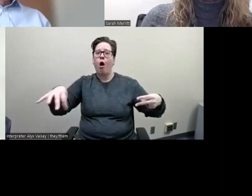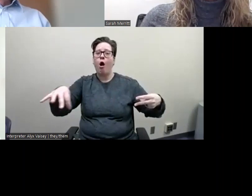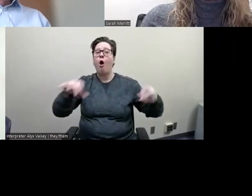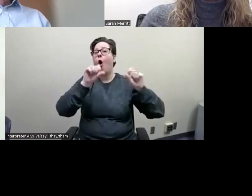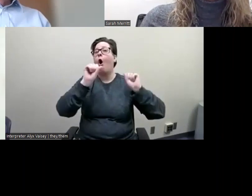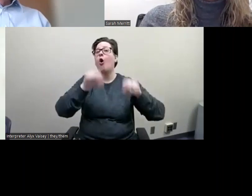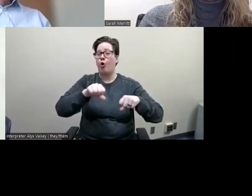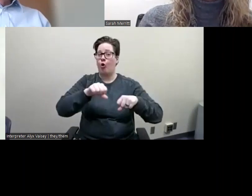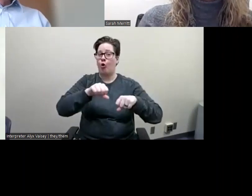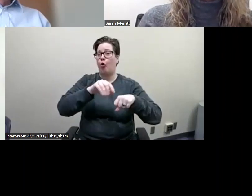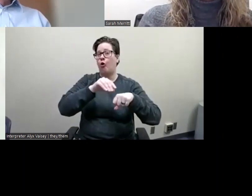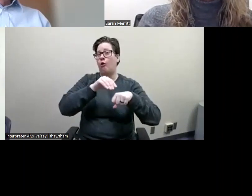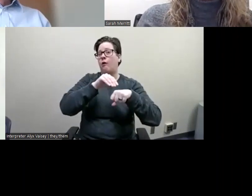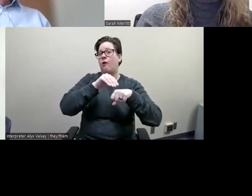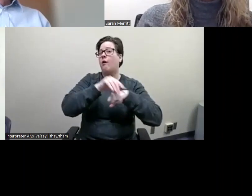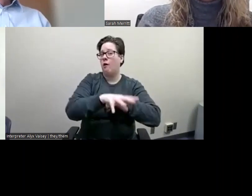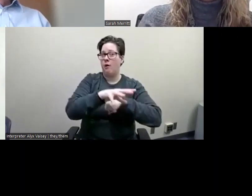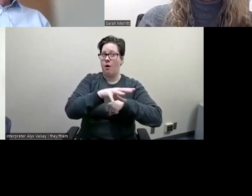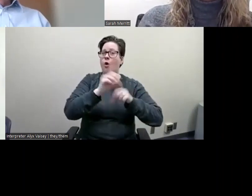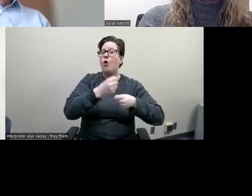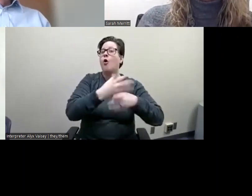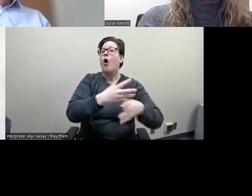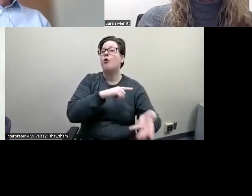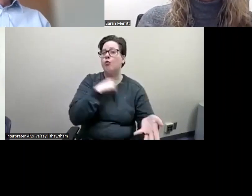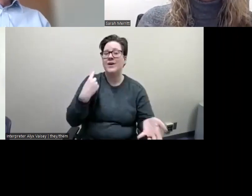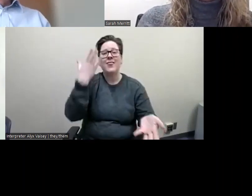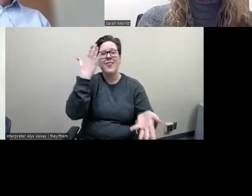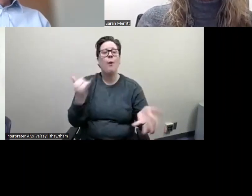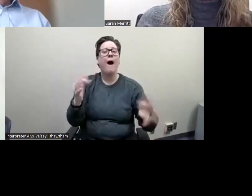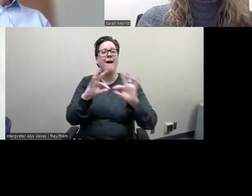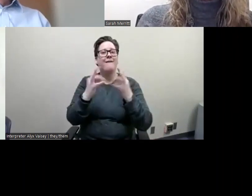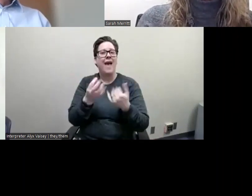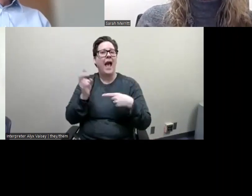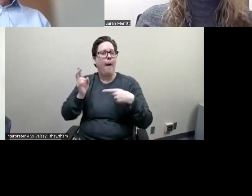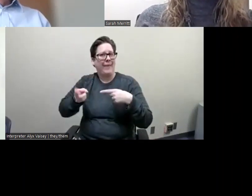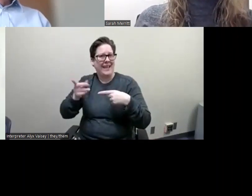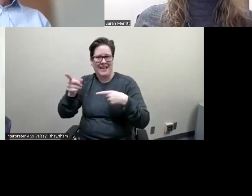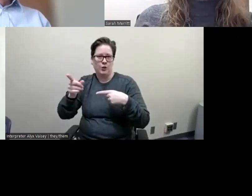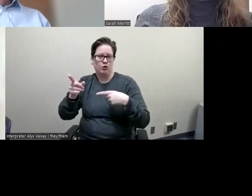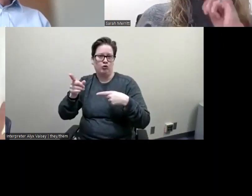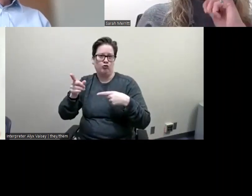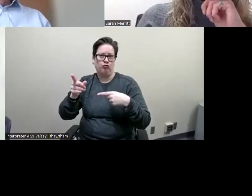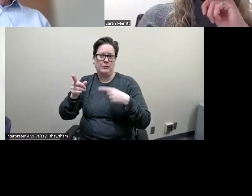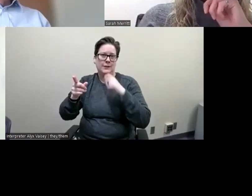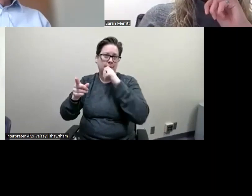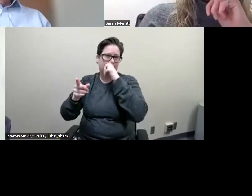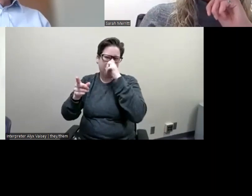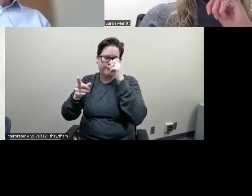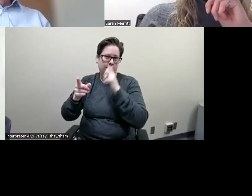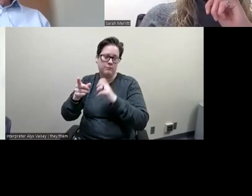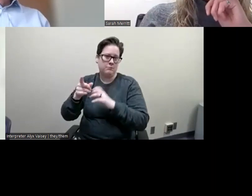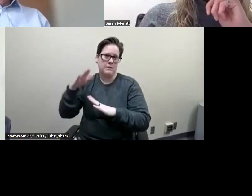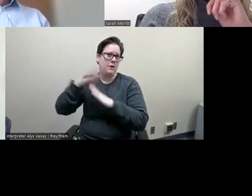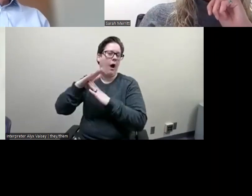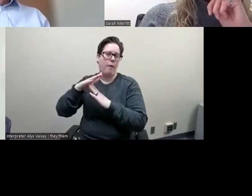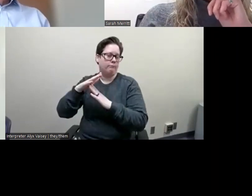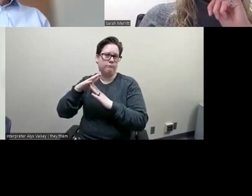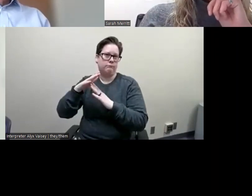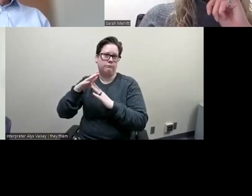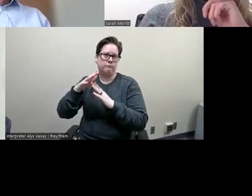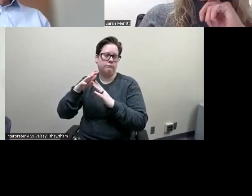potentially be putting someone at risk, which is why the family history itself trumps any other genetic or any other information, even if genetics are